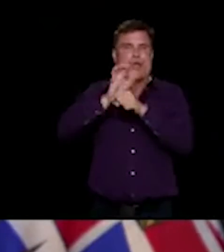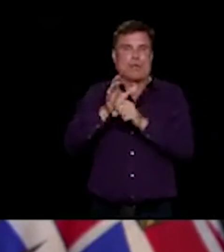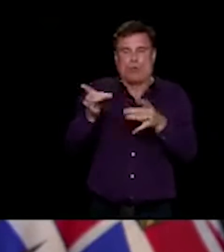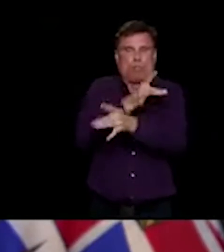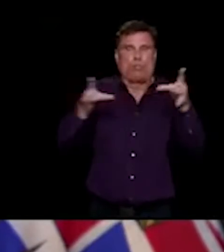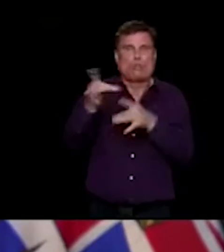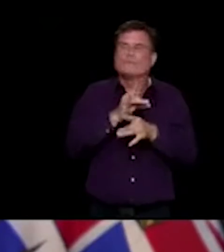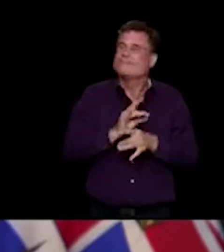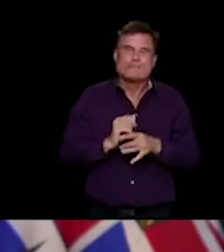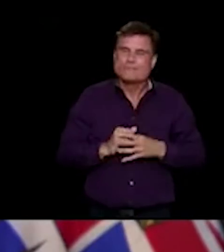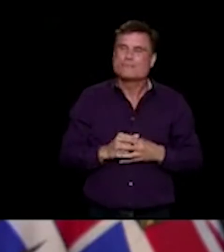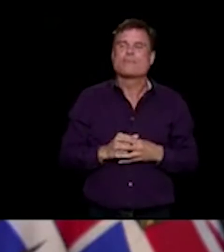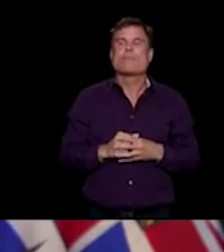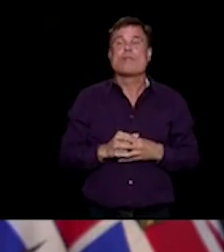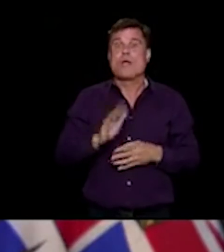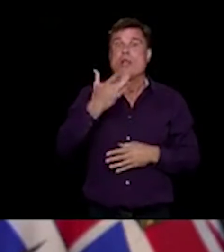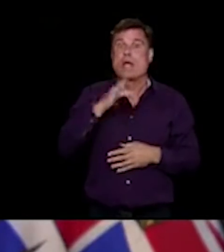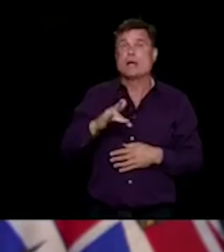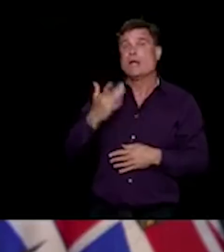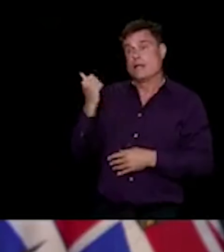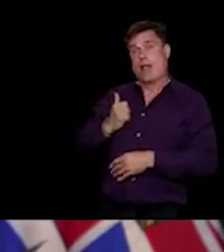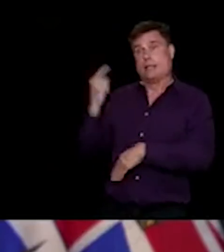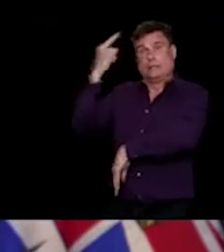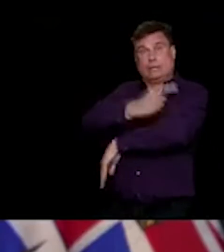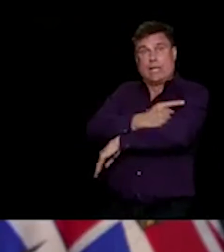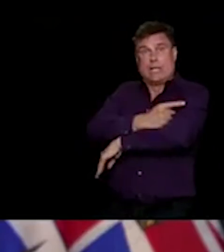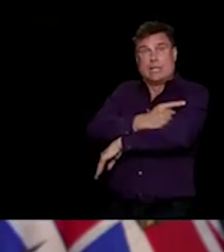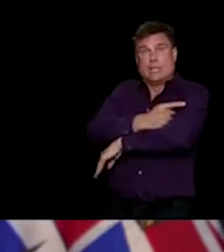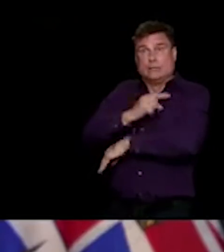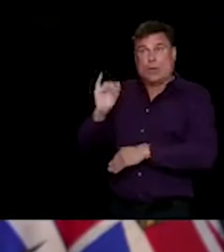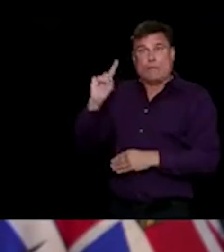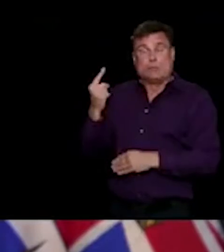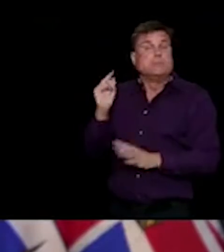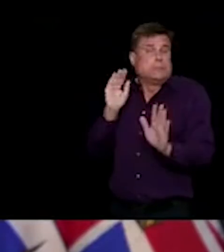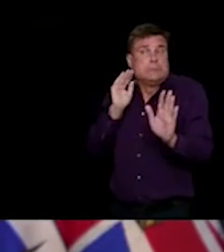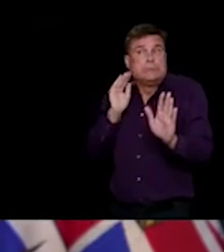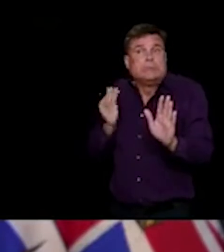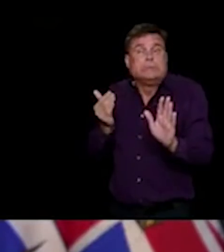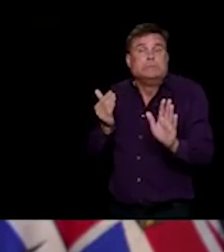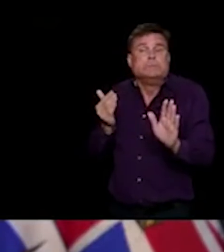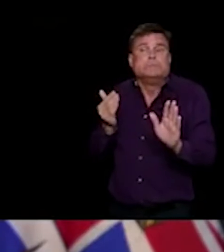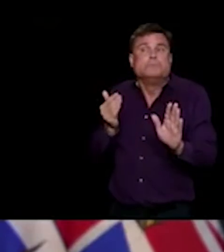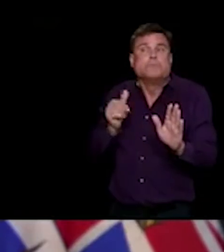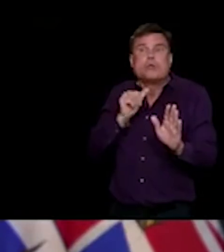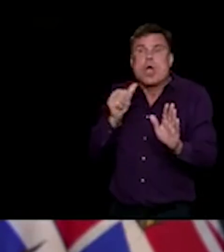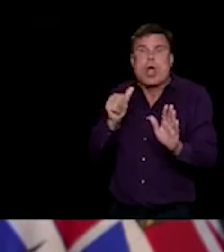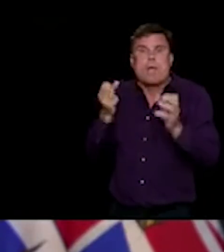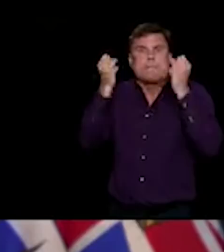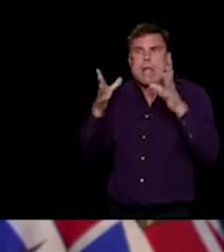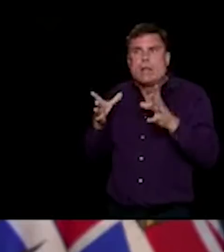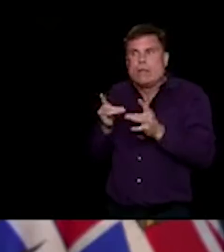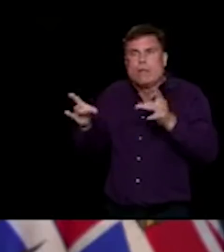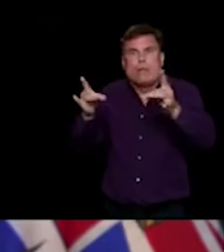much spillover into older people or into healthcare settings and other settings where we know the risk is higher that people are going to have